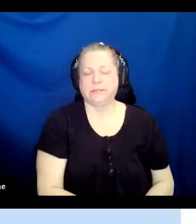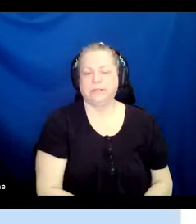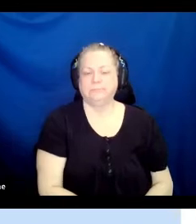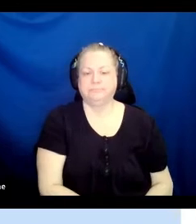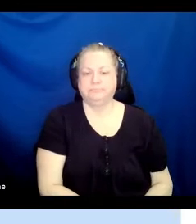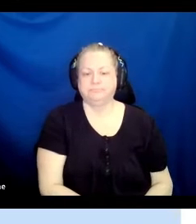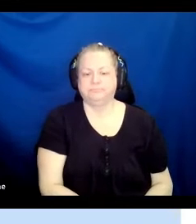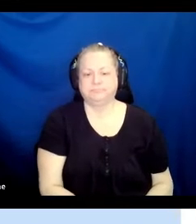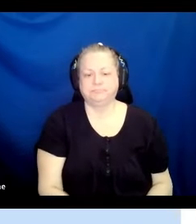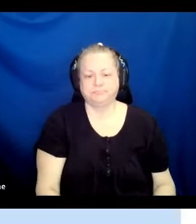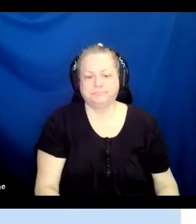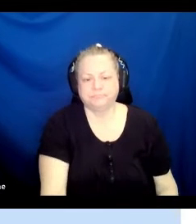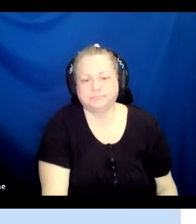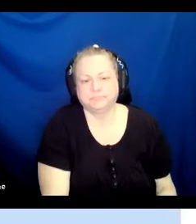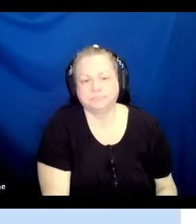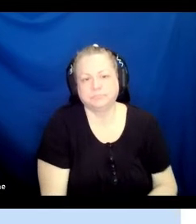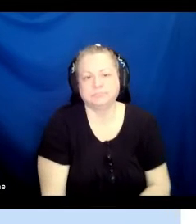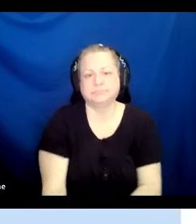Next slide.